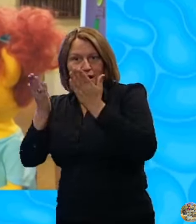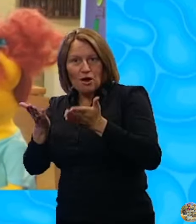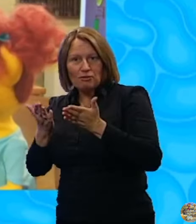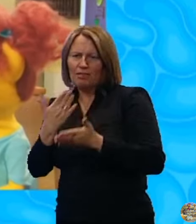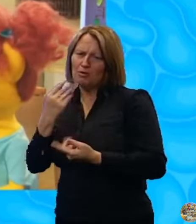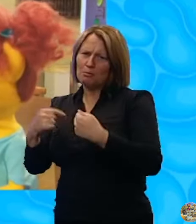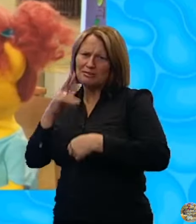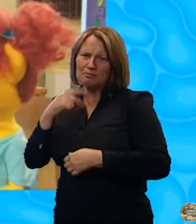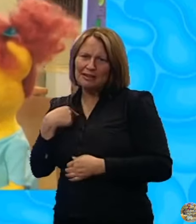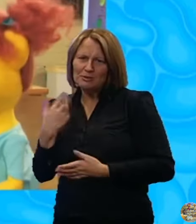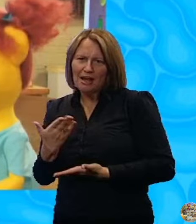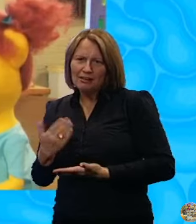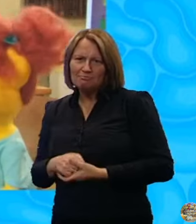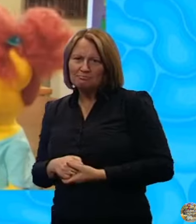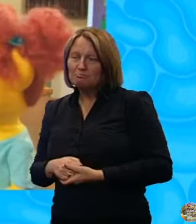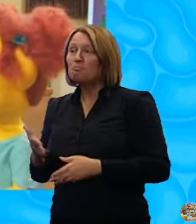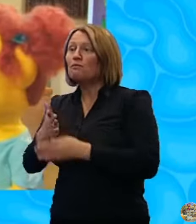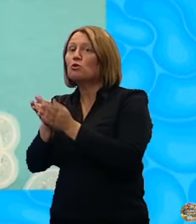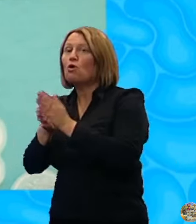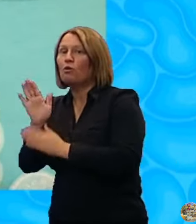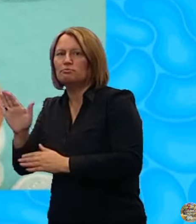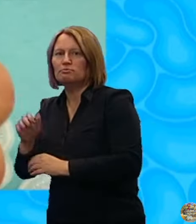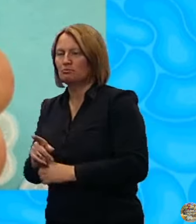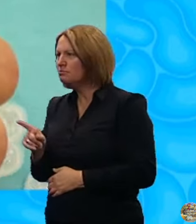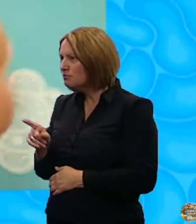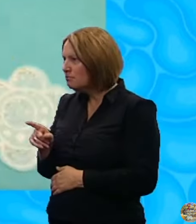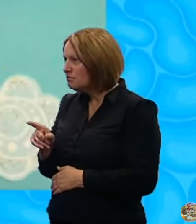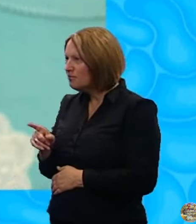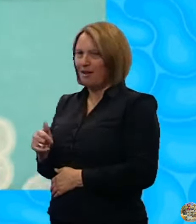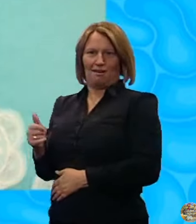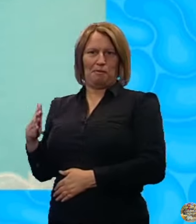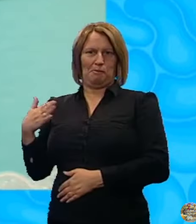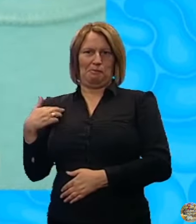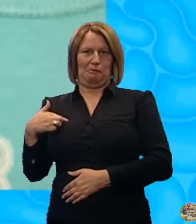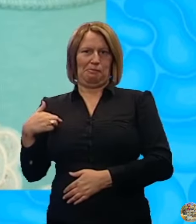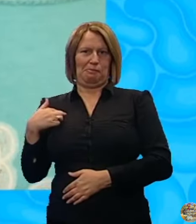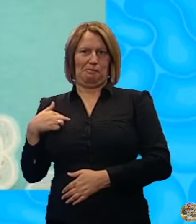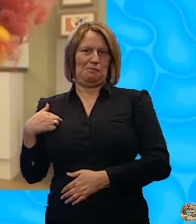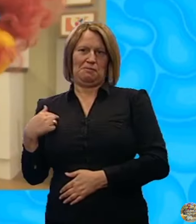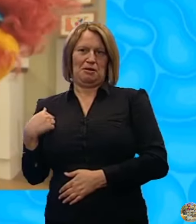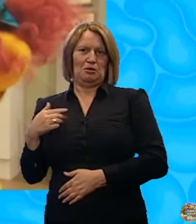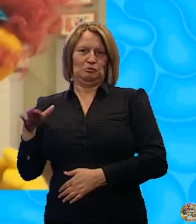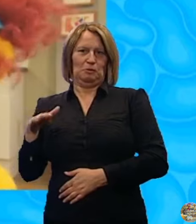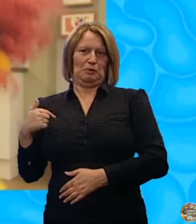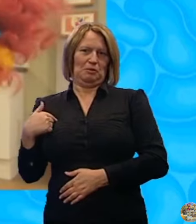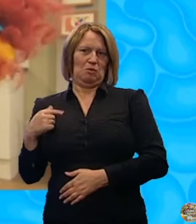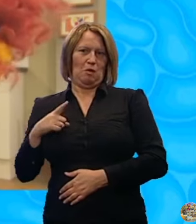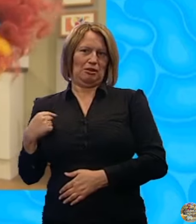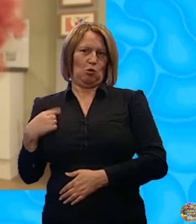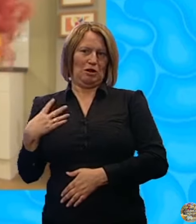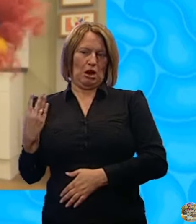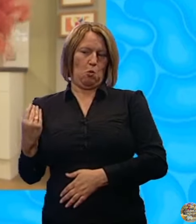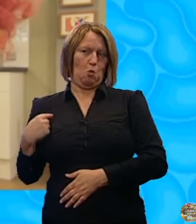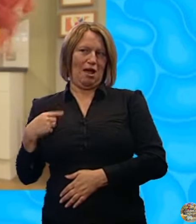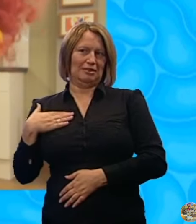way. Thank you for coming to see me today, Petal. Before you go... Brilliant. Thank you. No, I won't take it swimming with